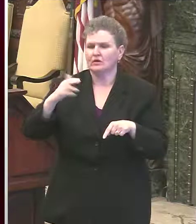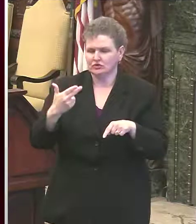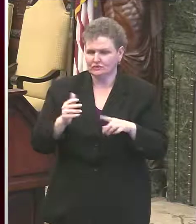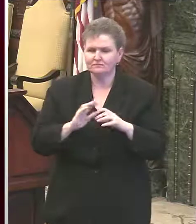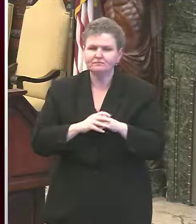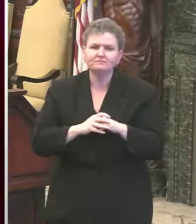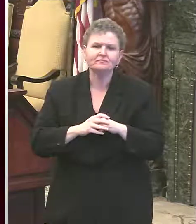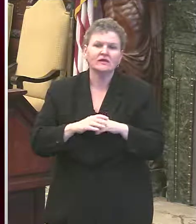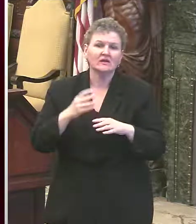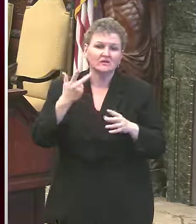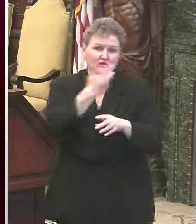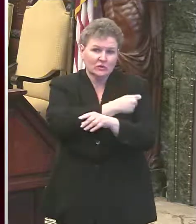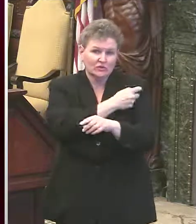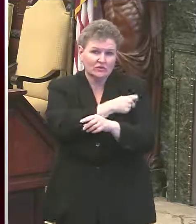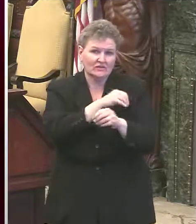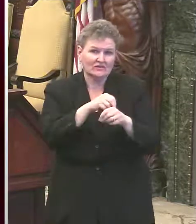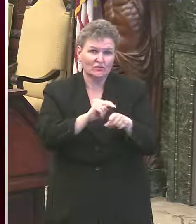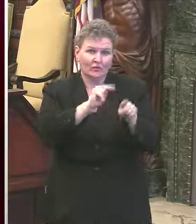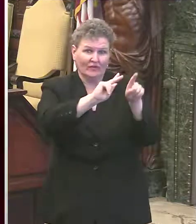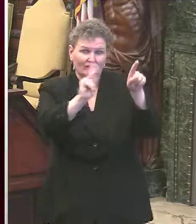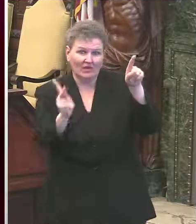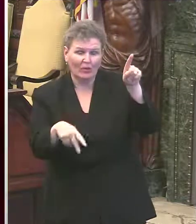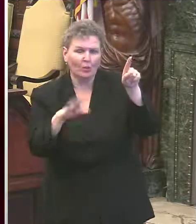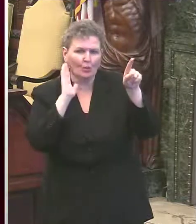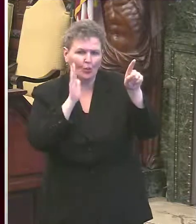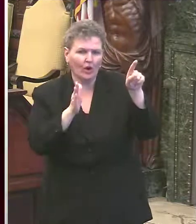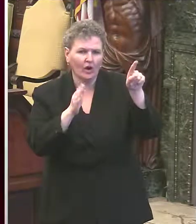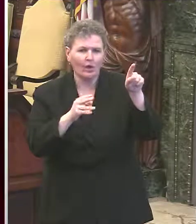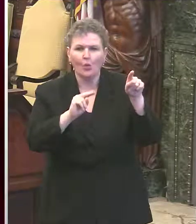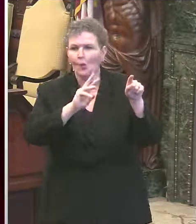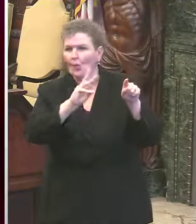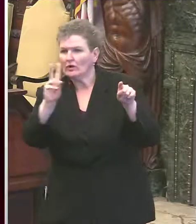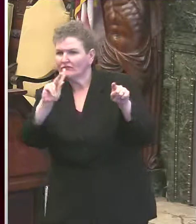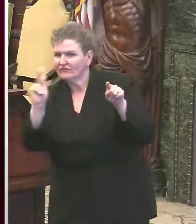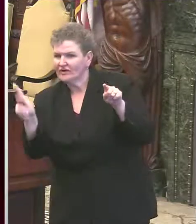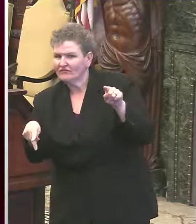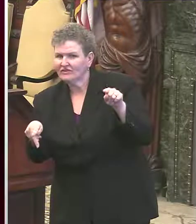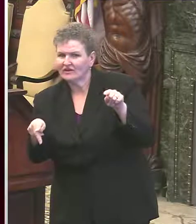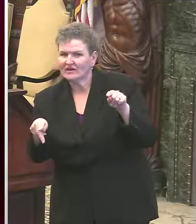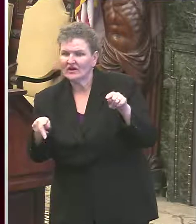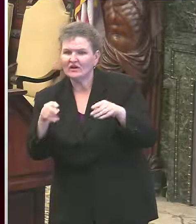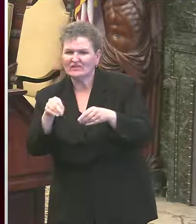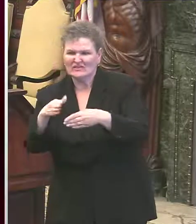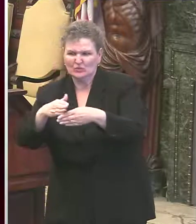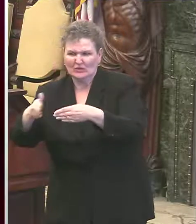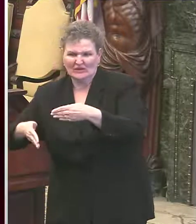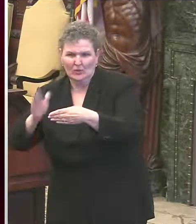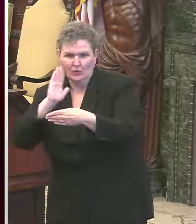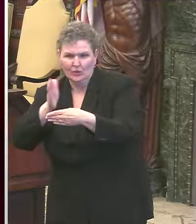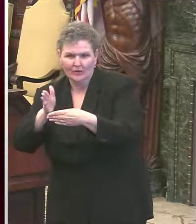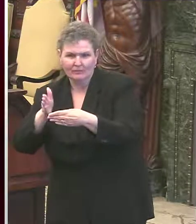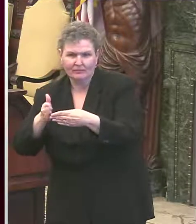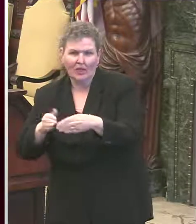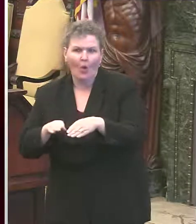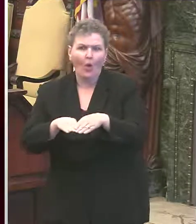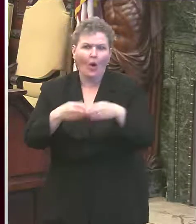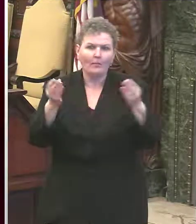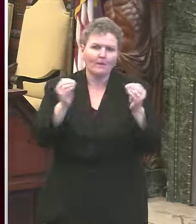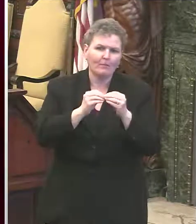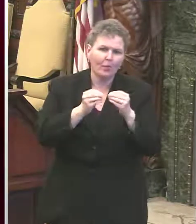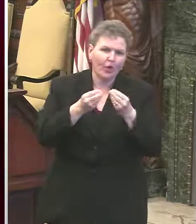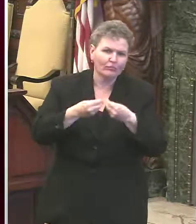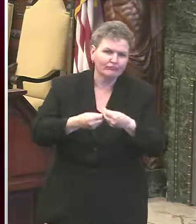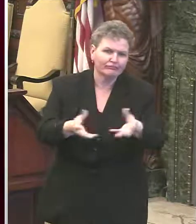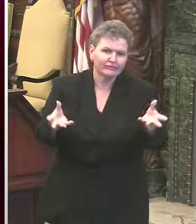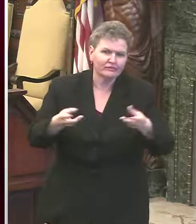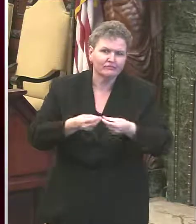clinics in North Philadelphia and West Philadelphia this weekend, repeated in the coming weeks. Now, at some of